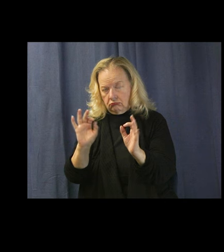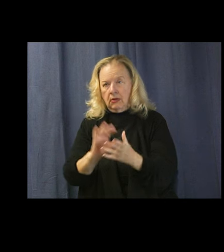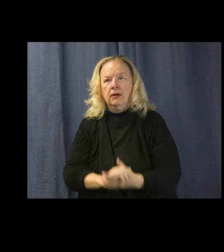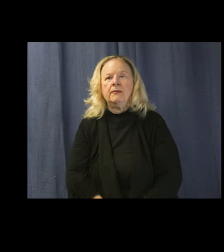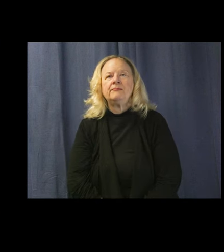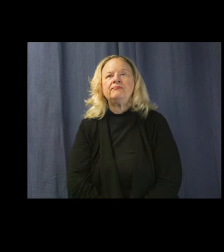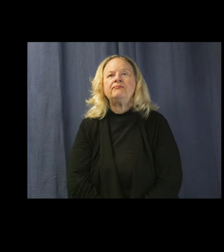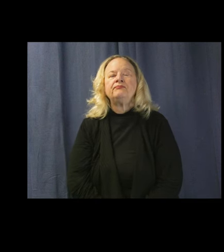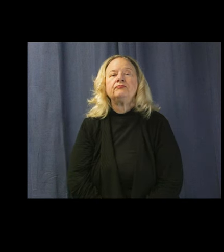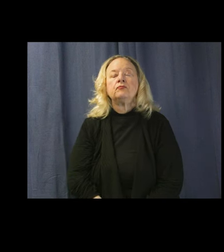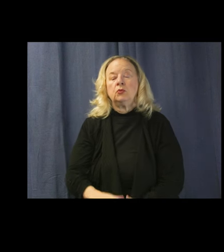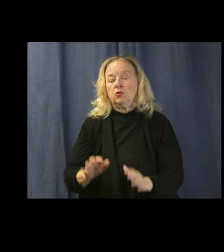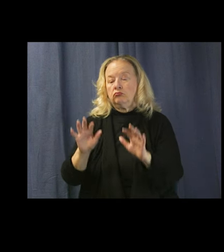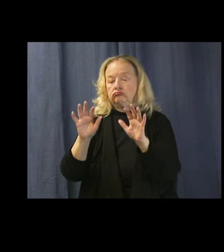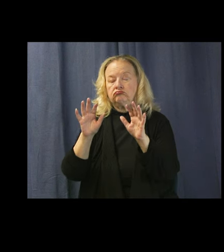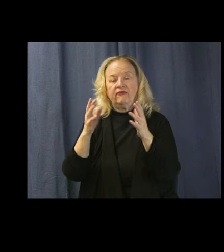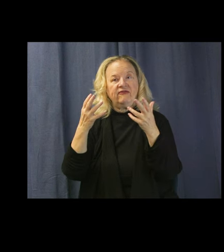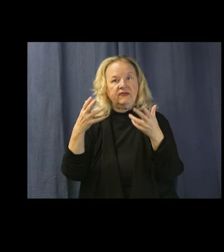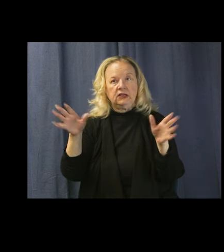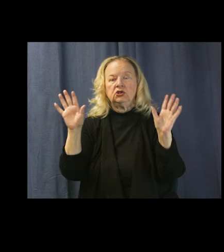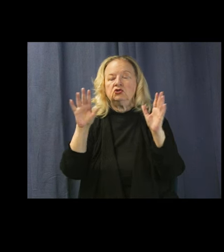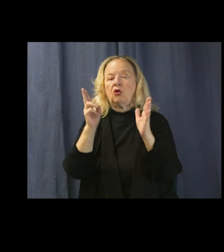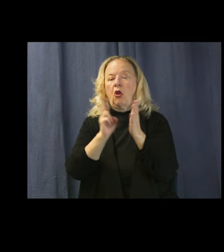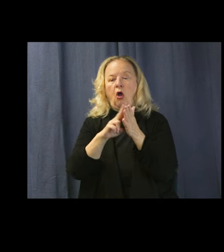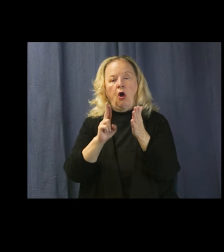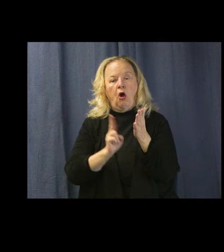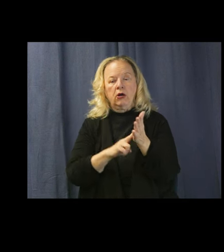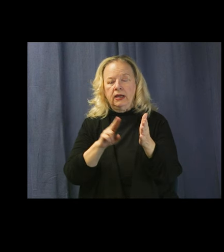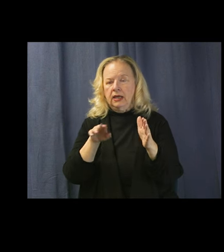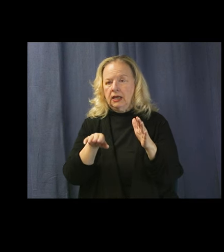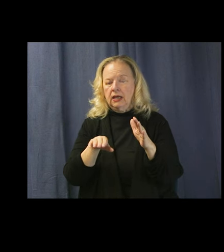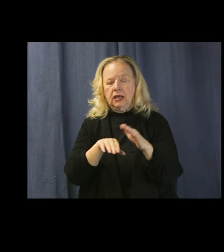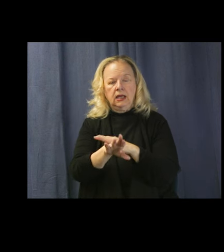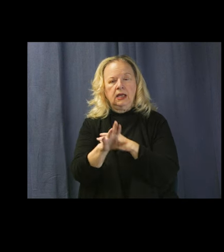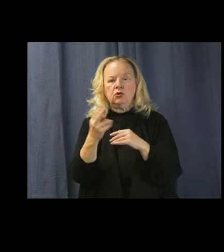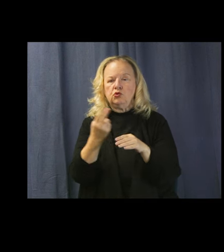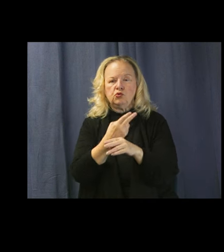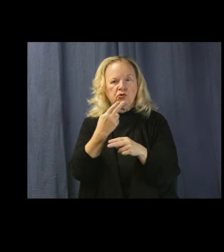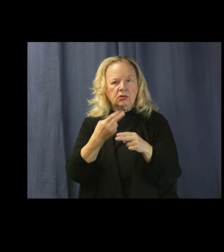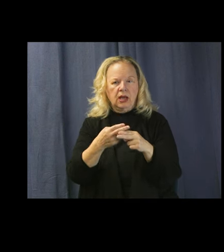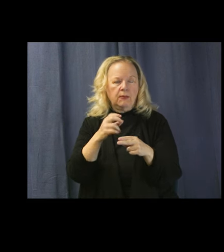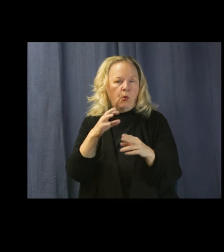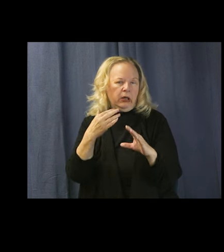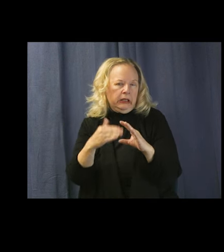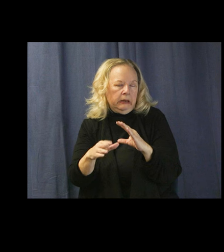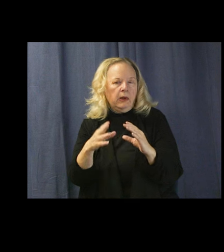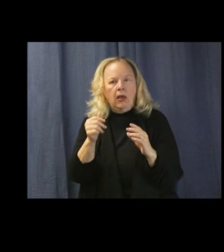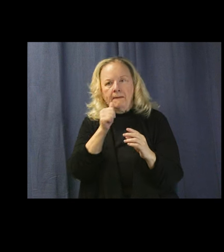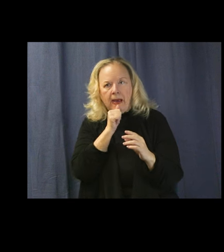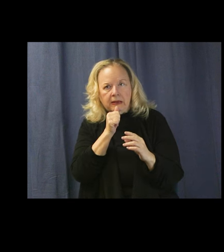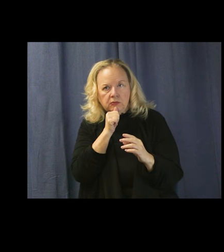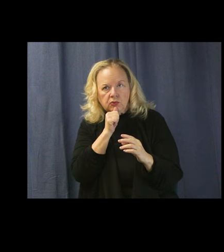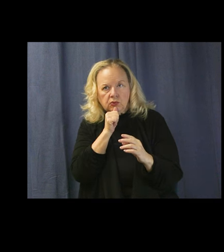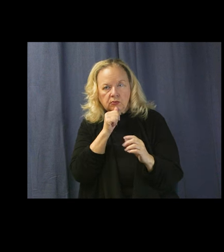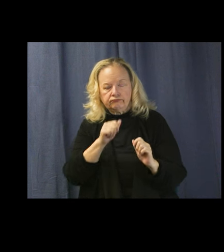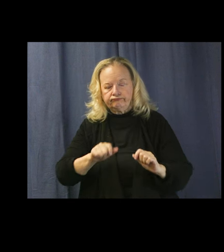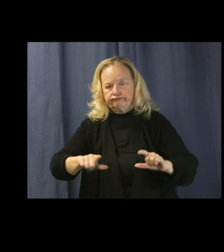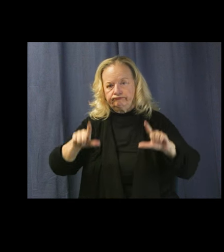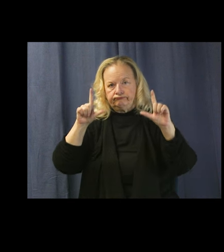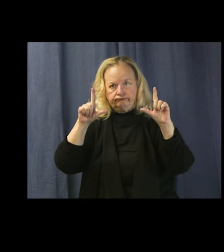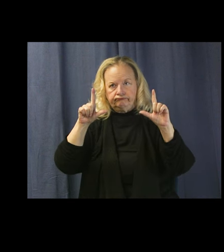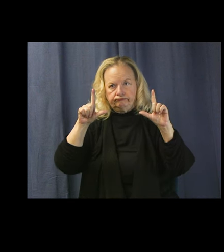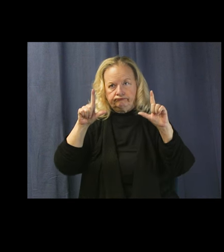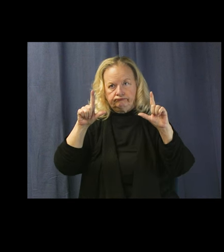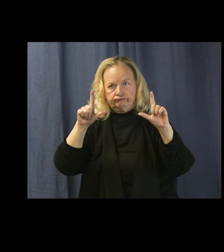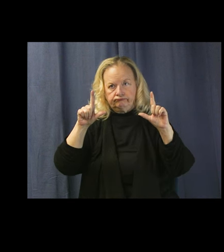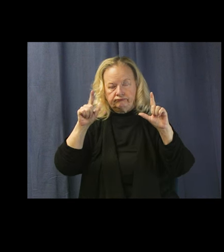Once you put in the login information, your username or the email and the password, you will get to this screen.